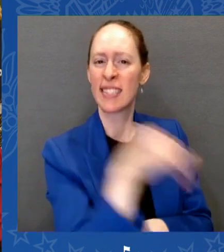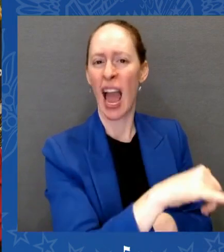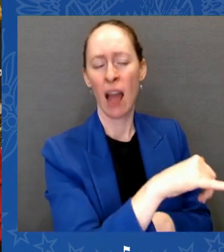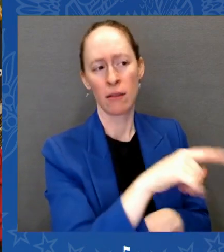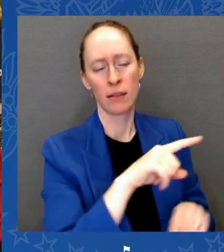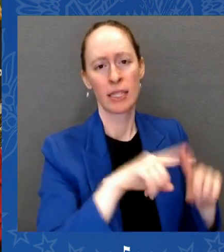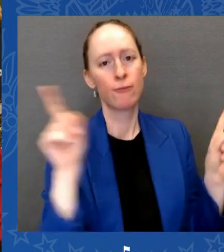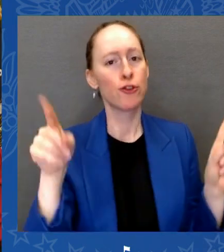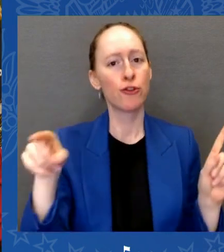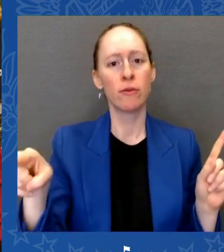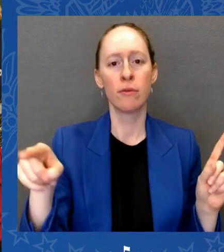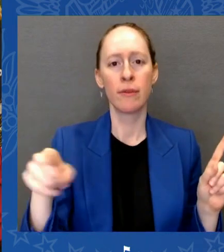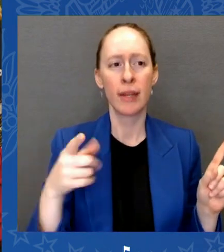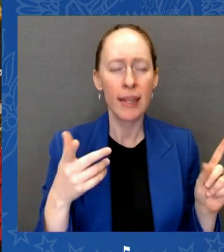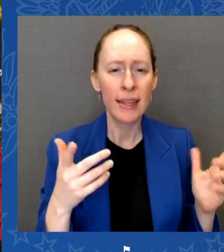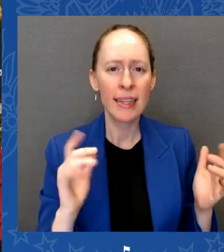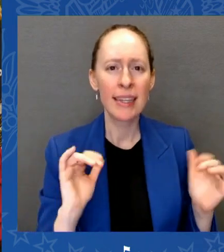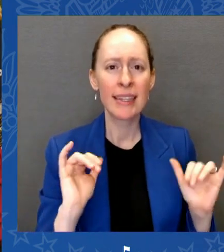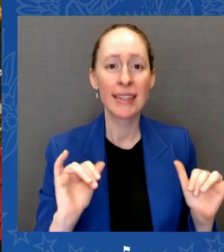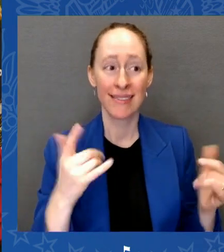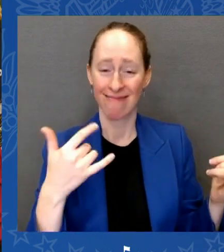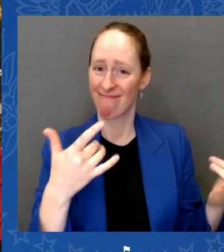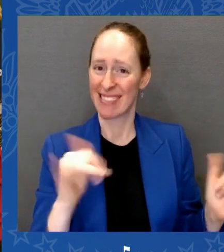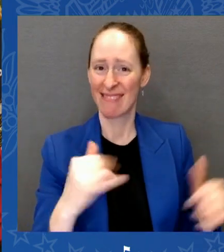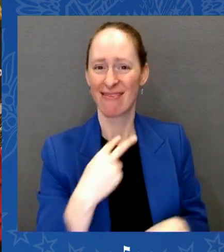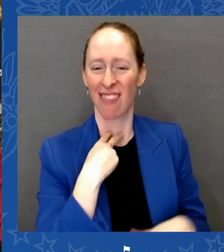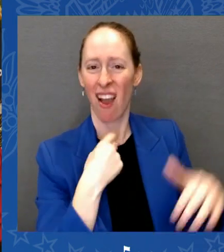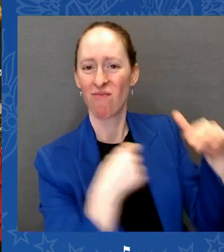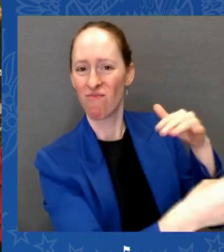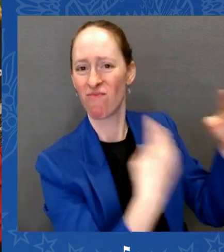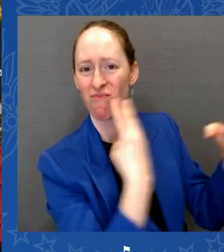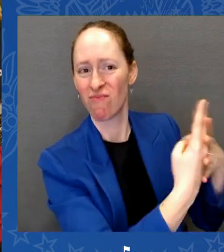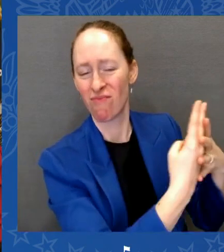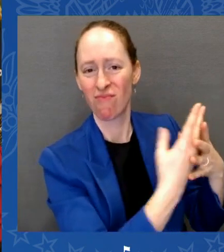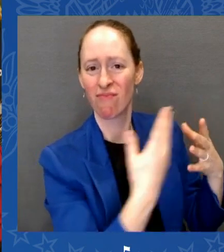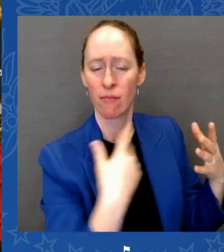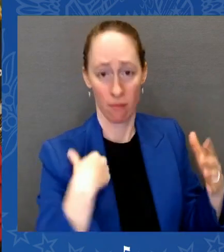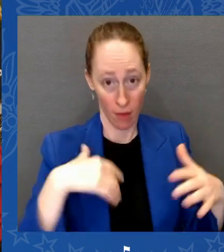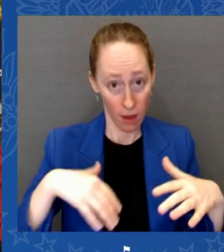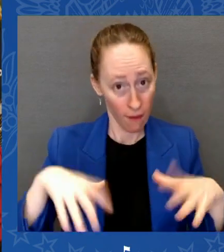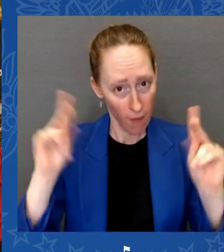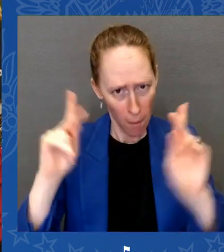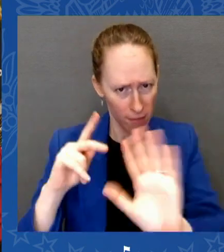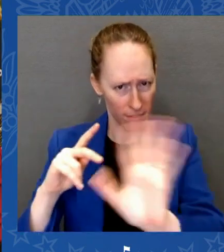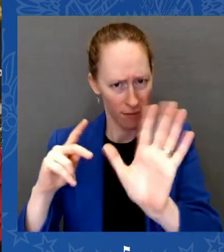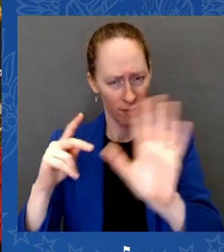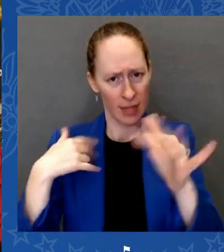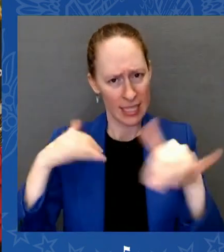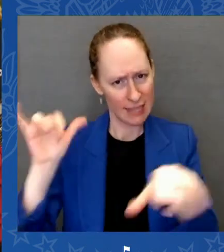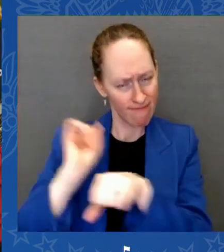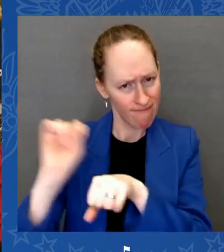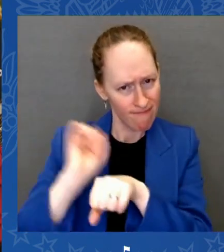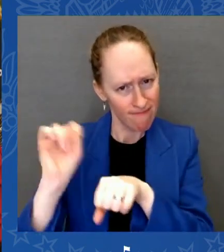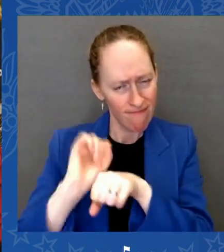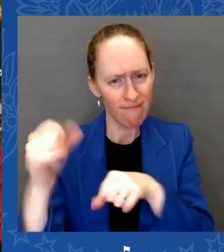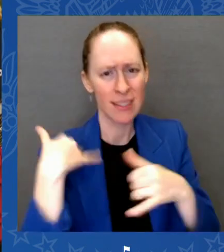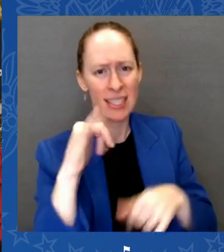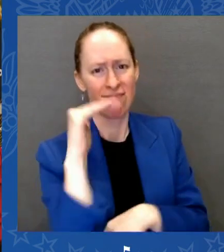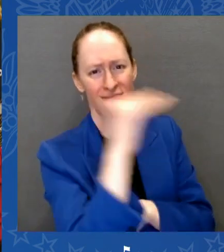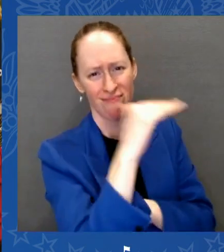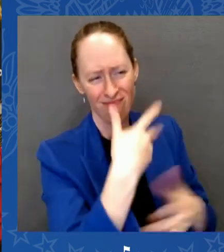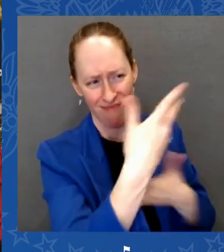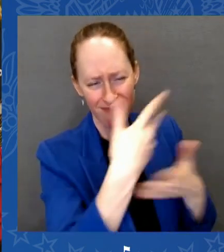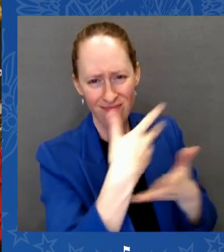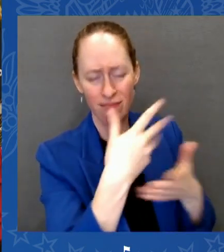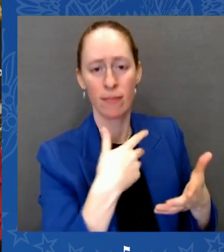We will never give up. We remain in close touch with Paul's family, the Whelan family, and my thoughts and prayers are with them today. They have